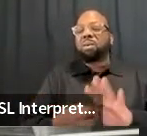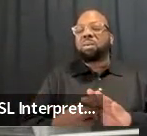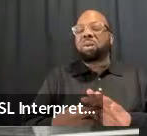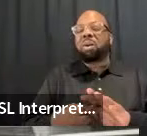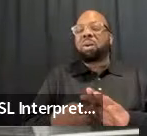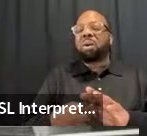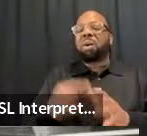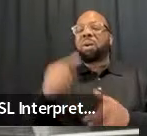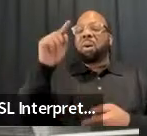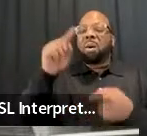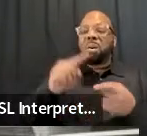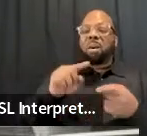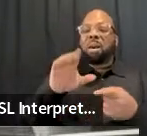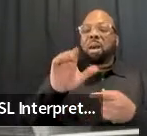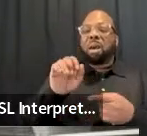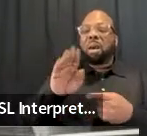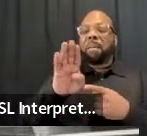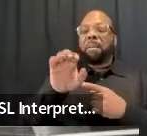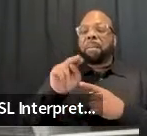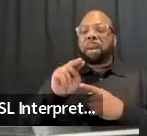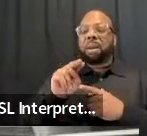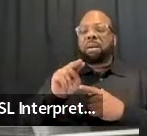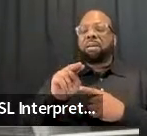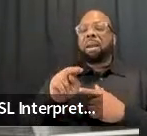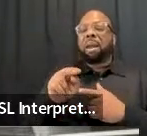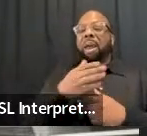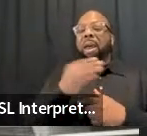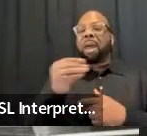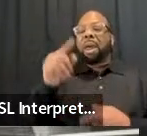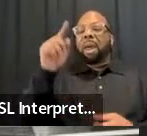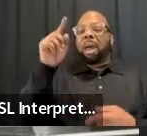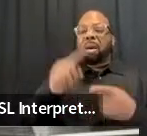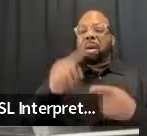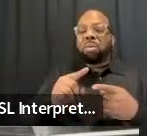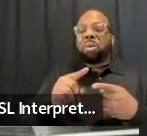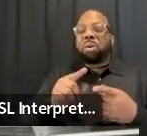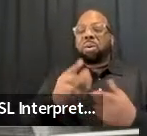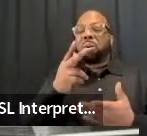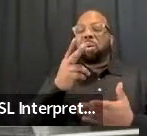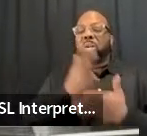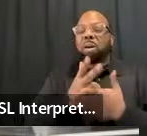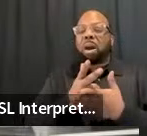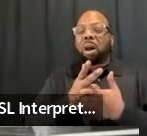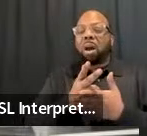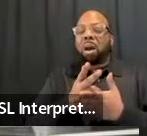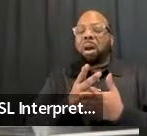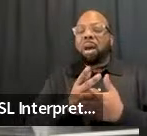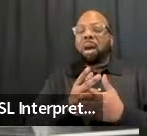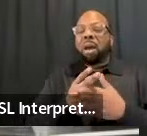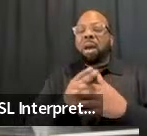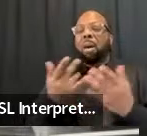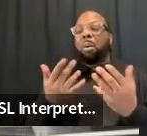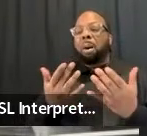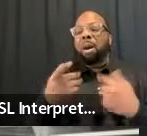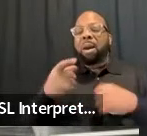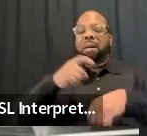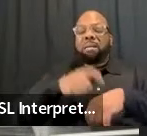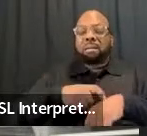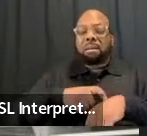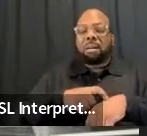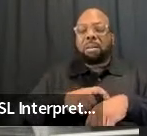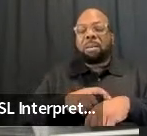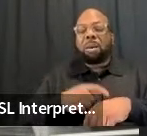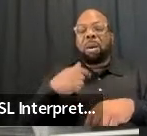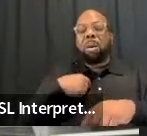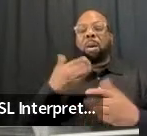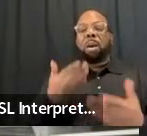form of building materials and also reduces vehicle idling times and can support electrification, we propose to